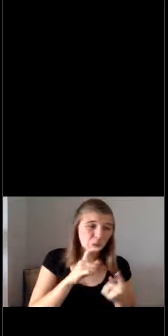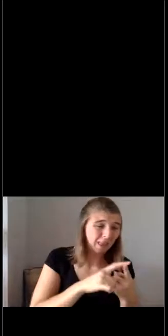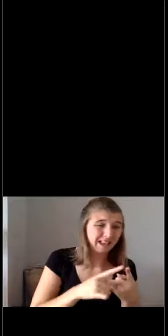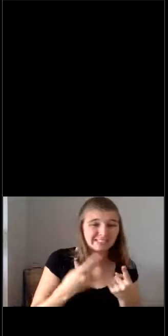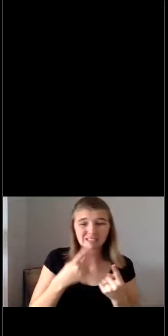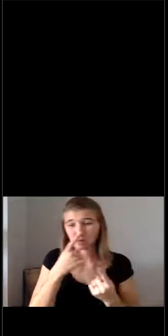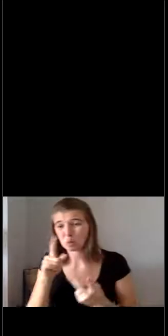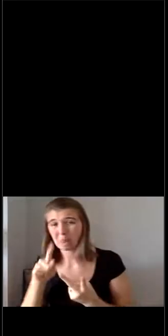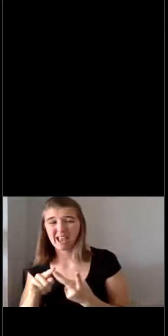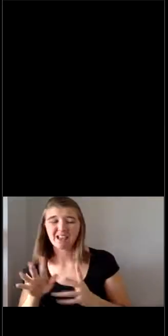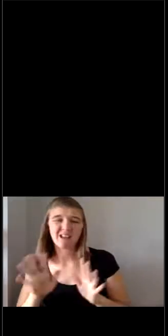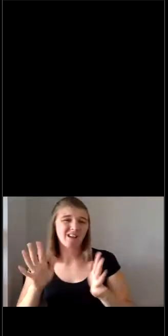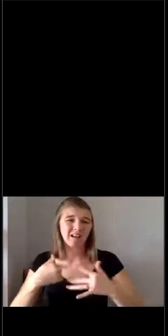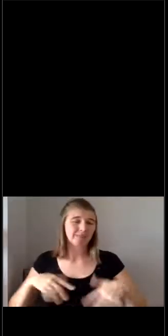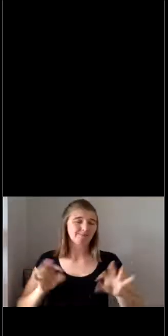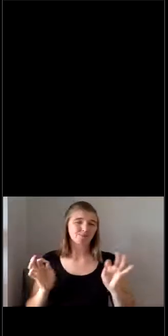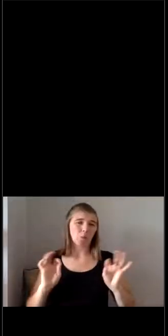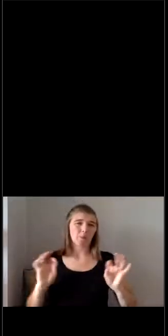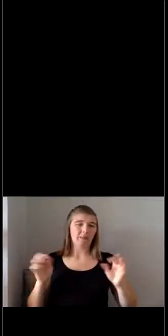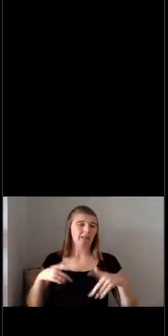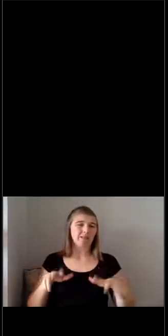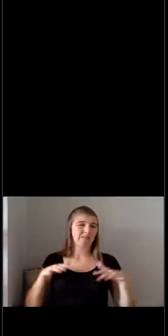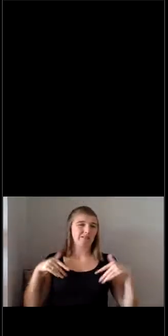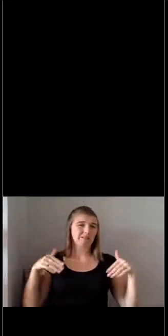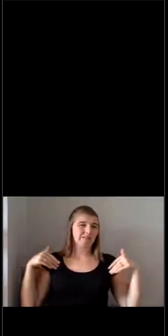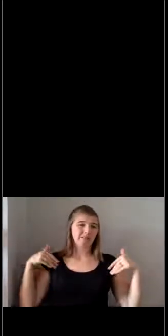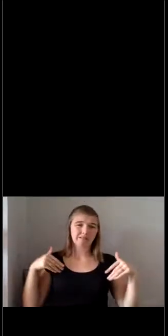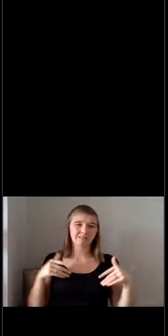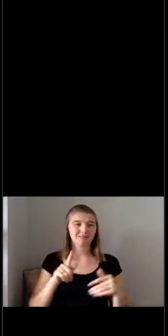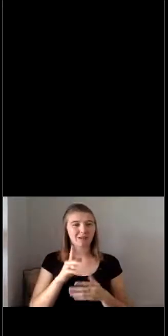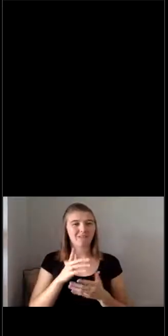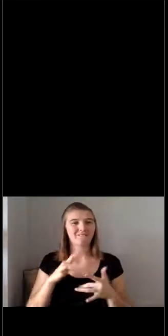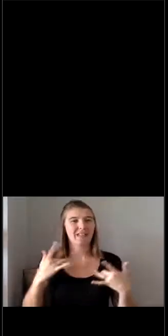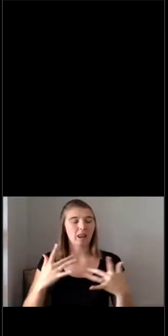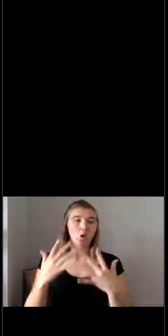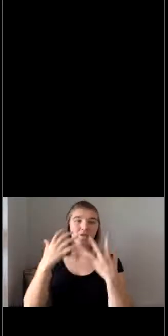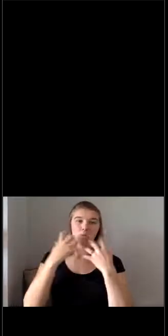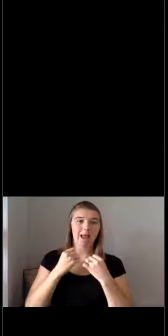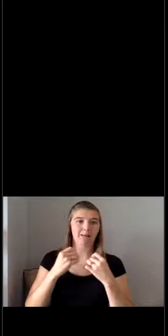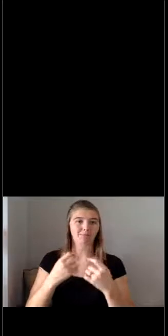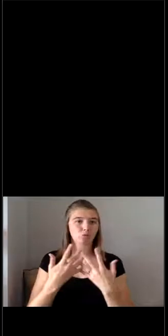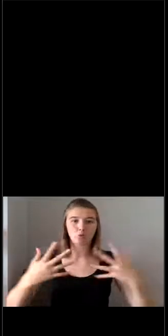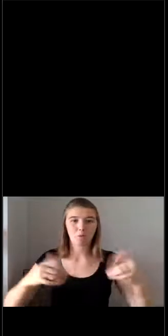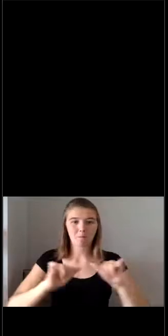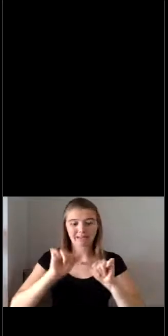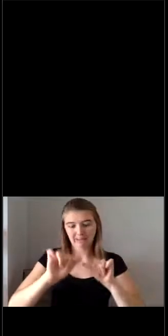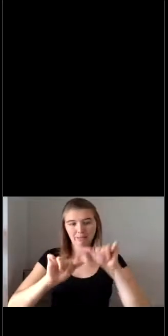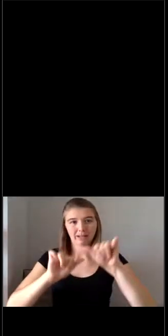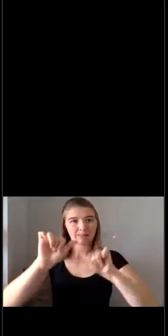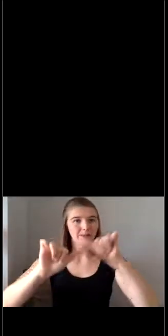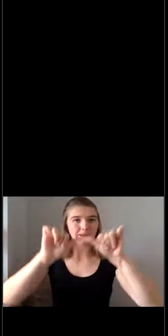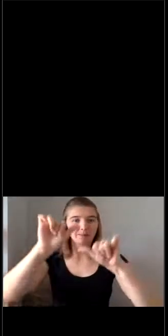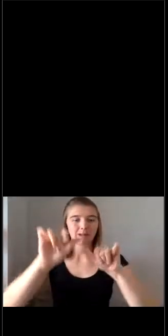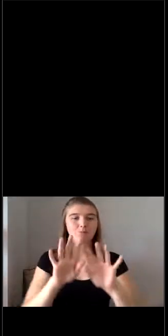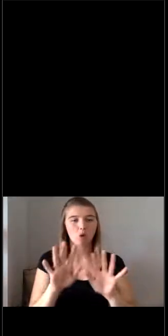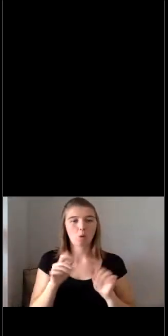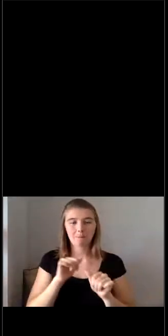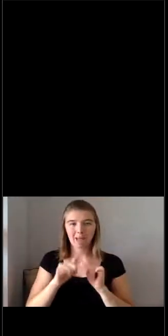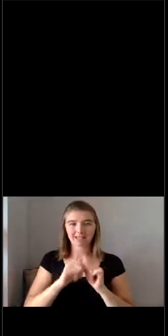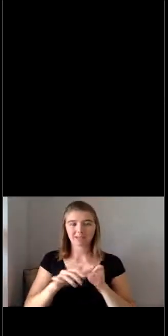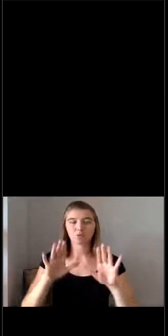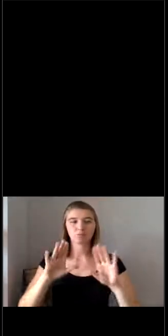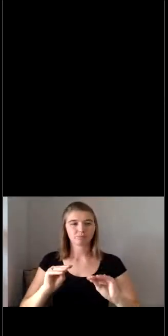can feel very intimidating. But what we want to do is break that down into an effective next step. So let's think about it. A stressful email from a colleague.